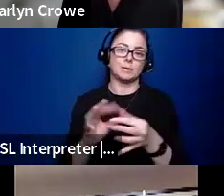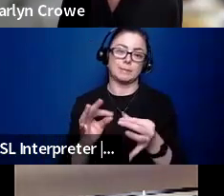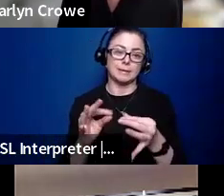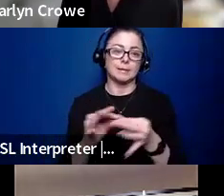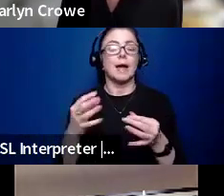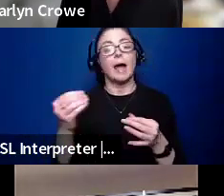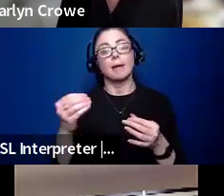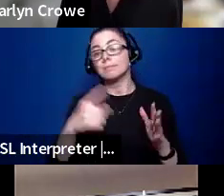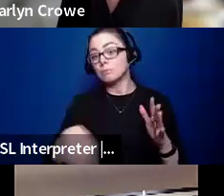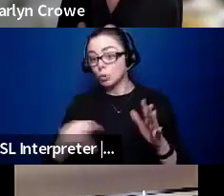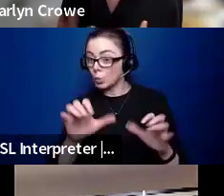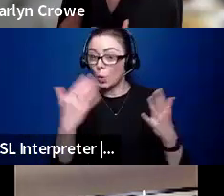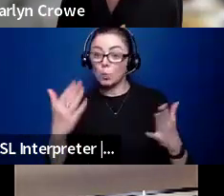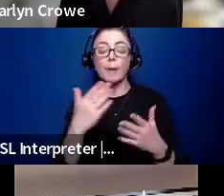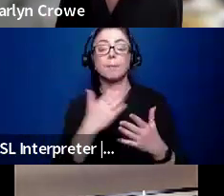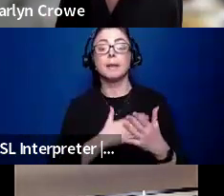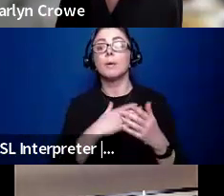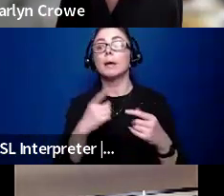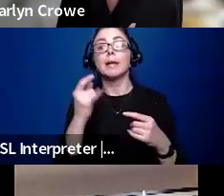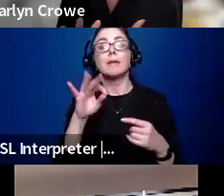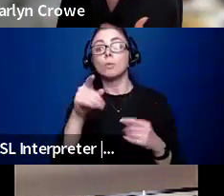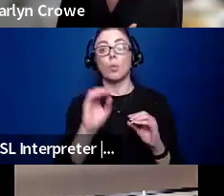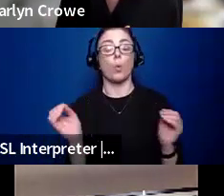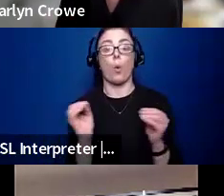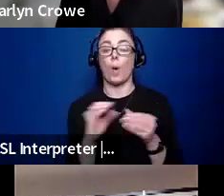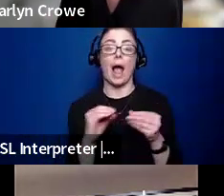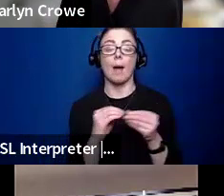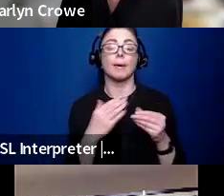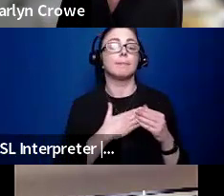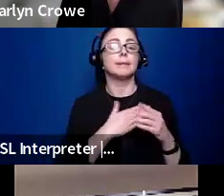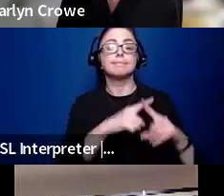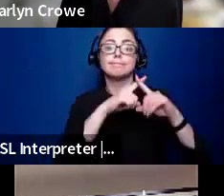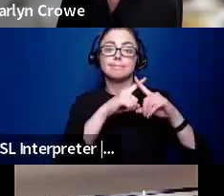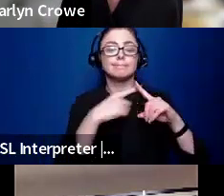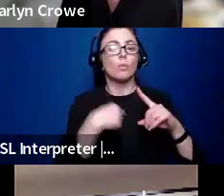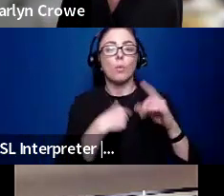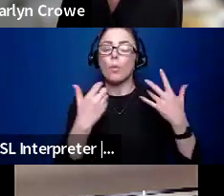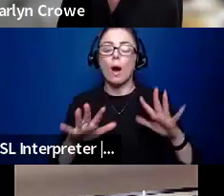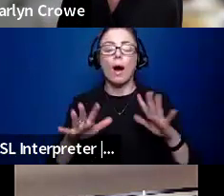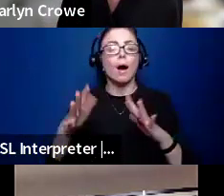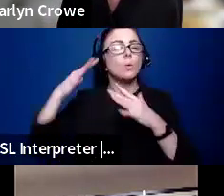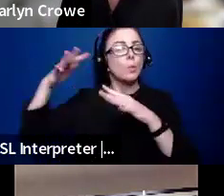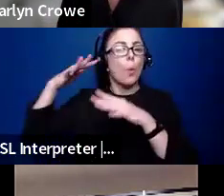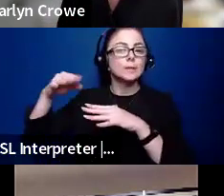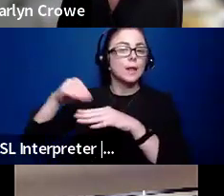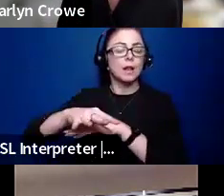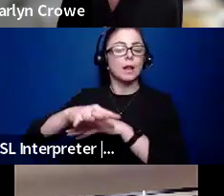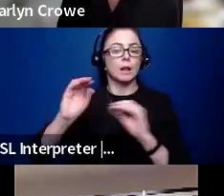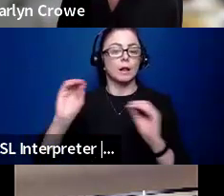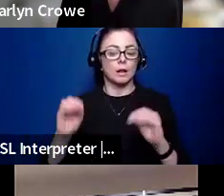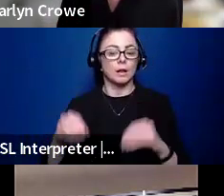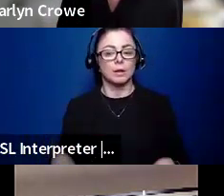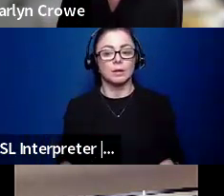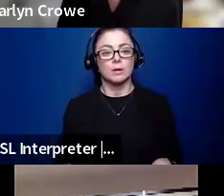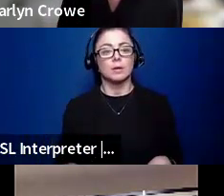stay muted while others are speaking, so we don't have problems with background noise. And if